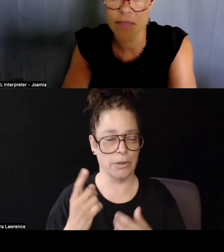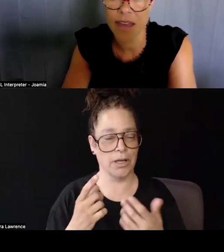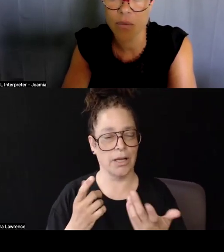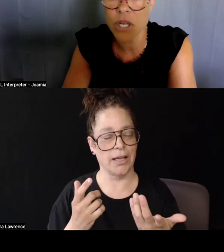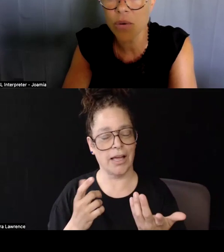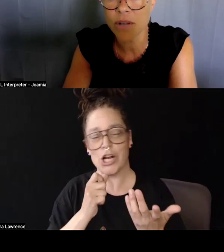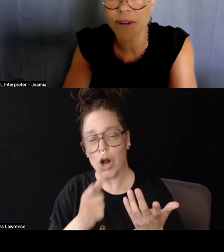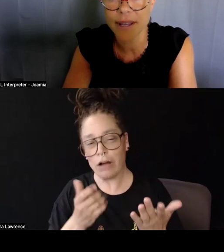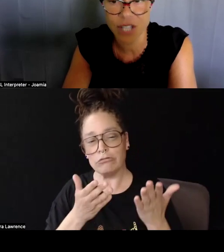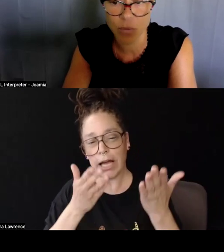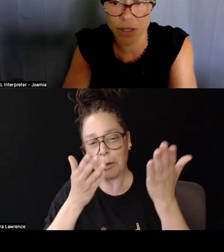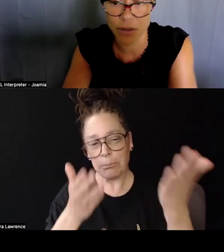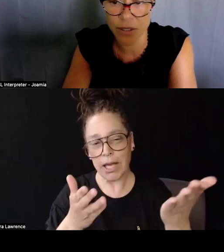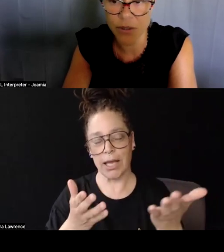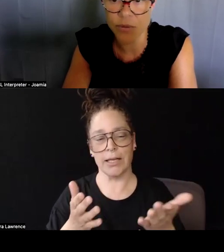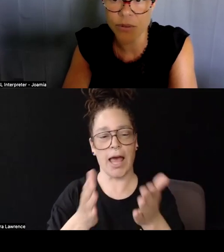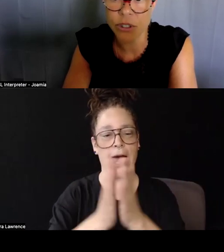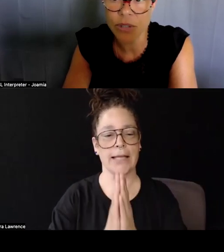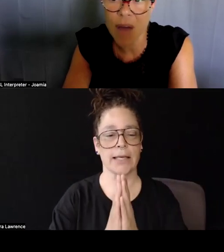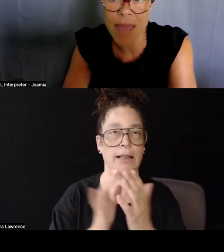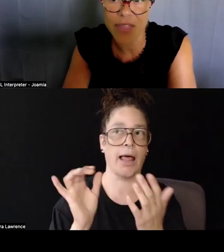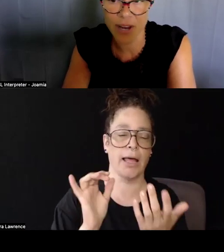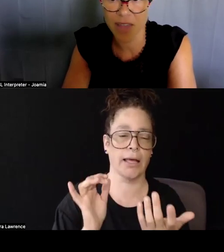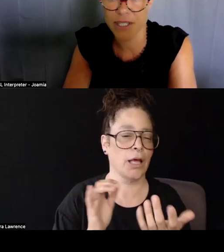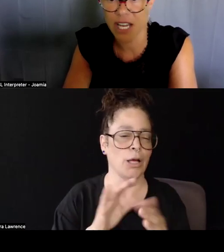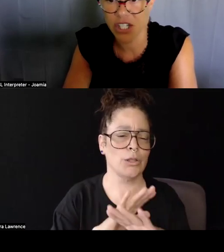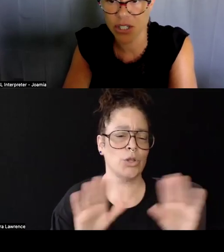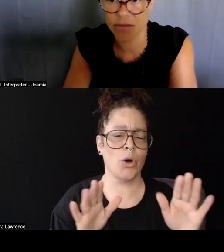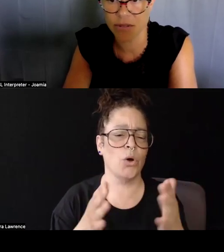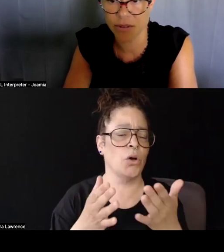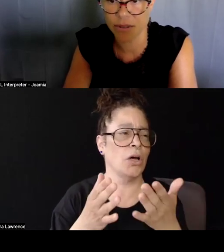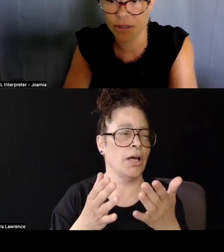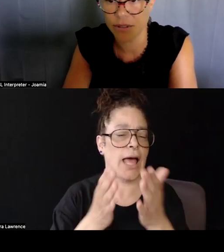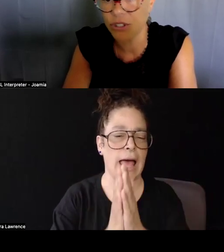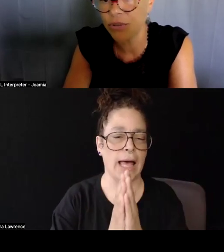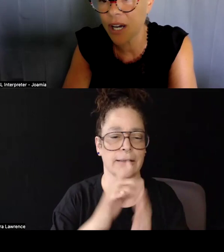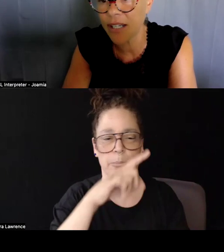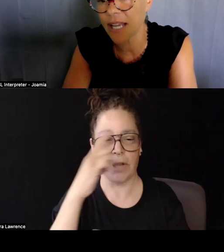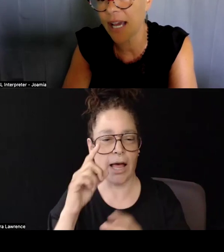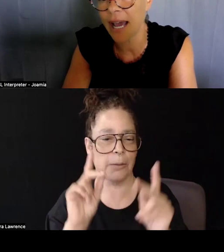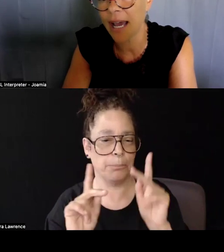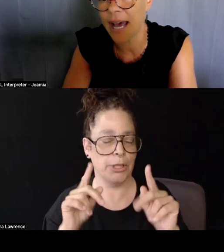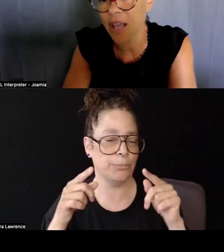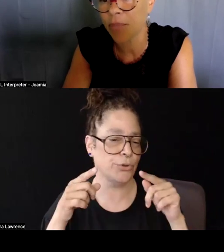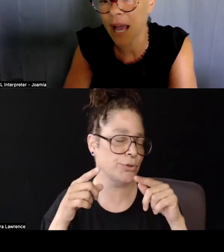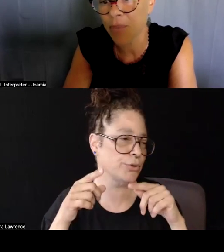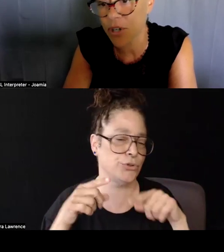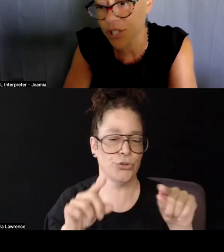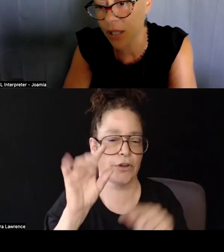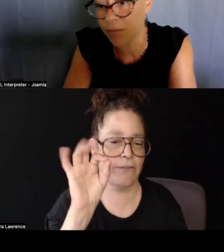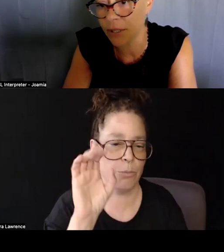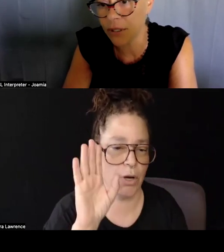Understanding that when you invite someone, do not make the recommendation. Do not ask a